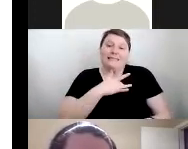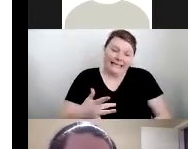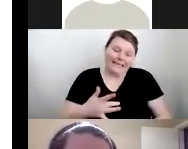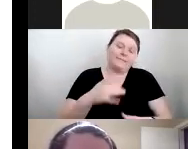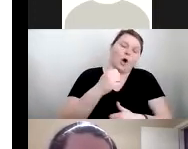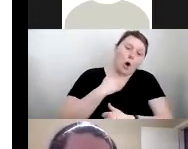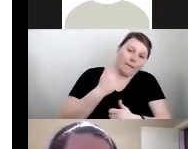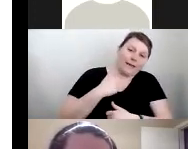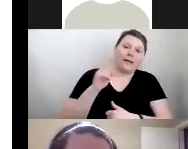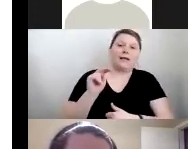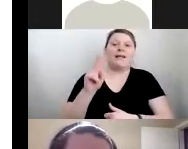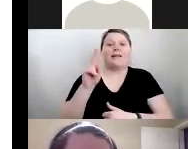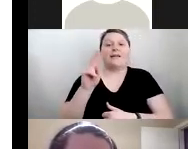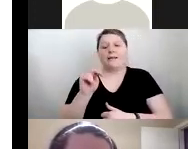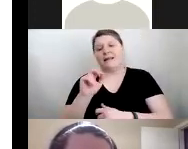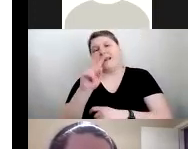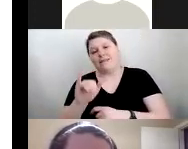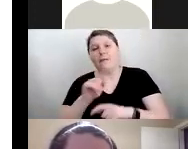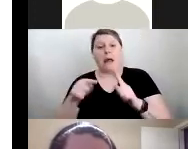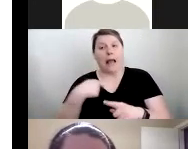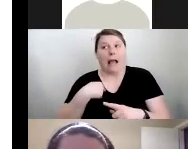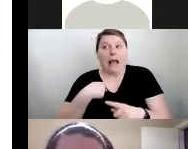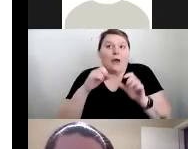was able to pull it off with the Air Force.